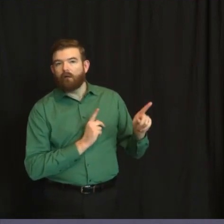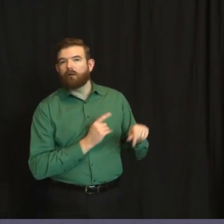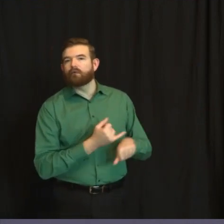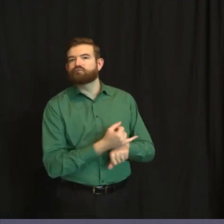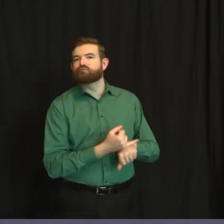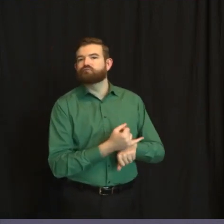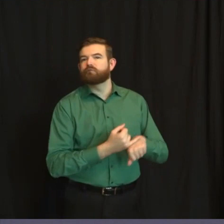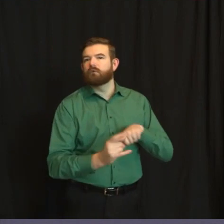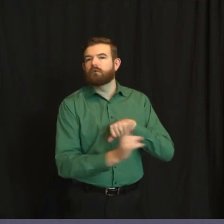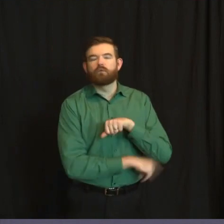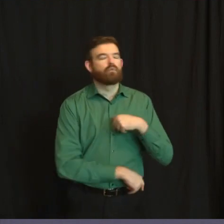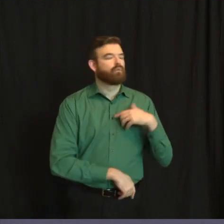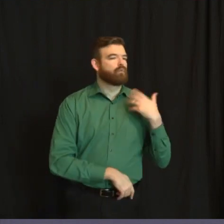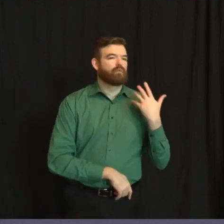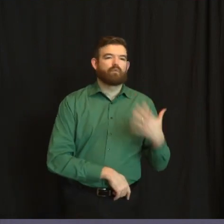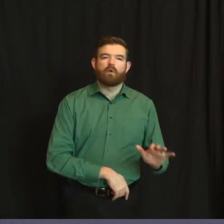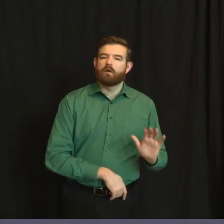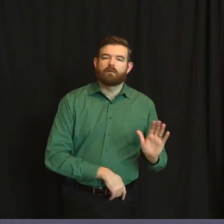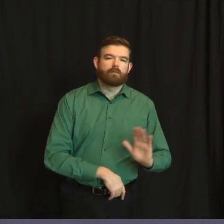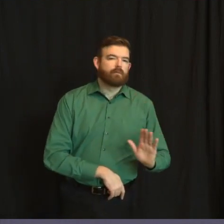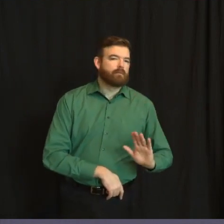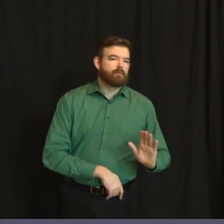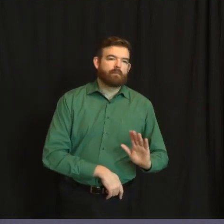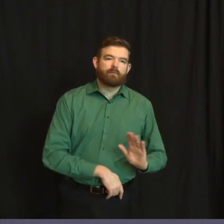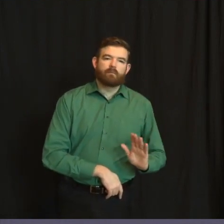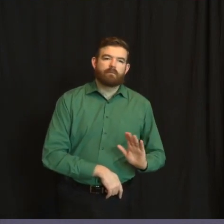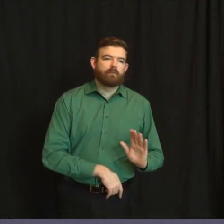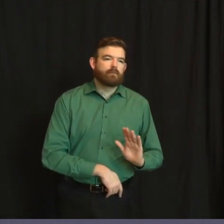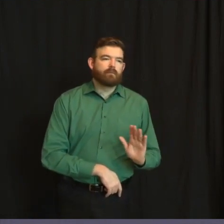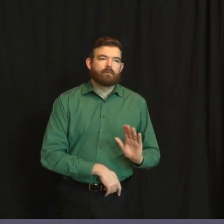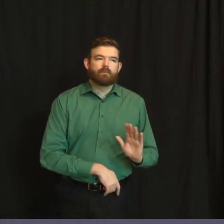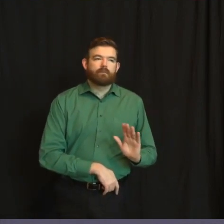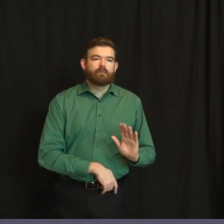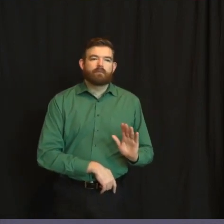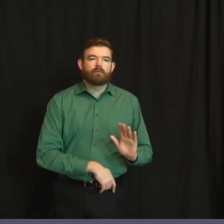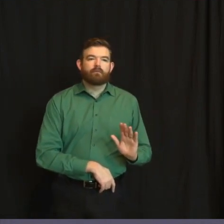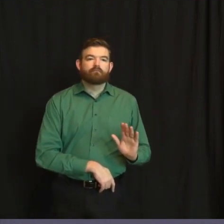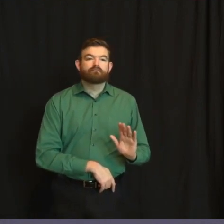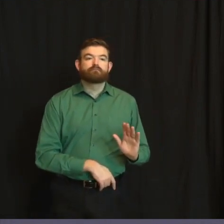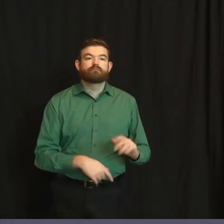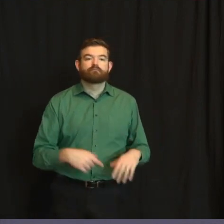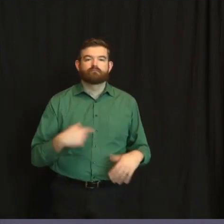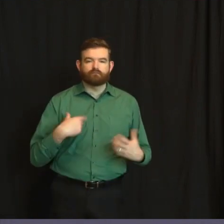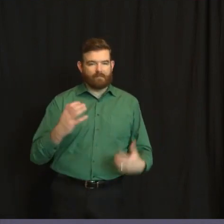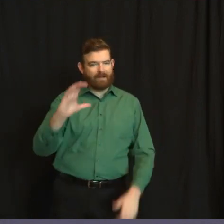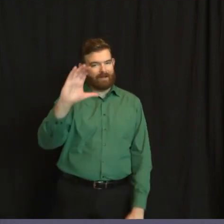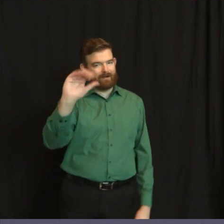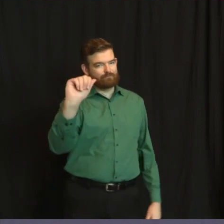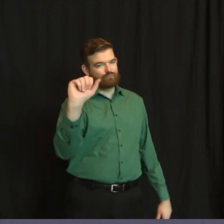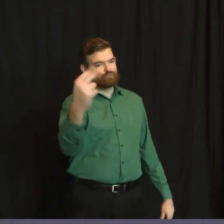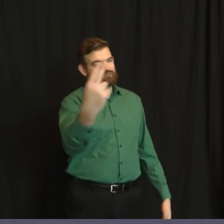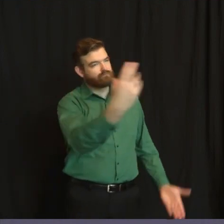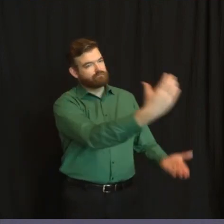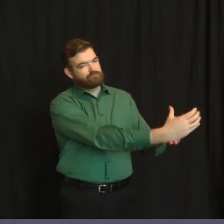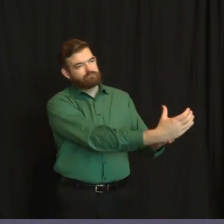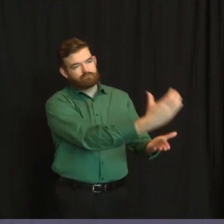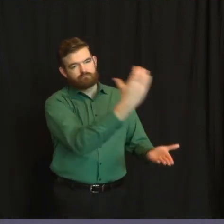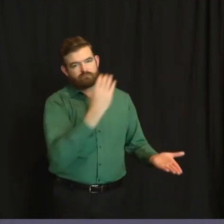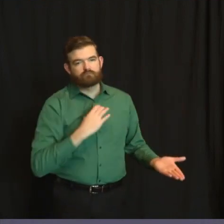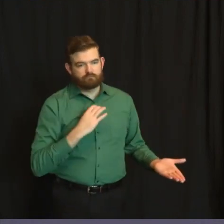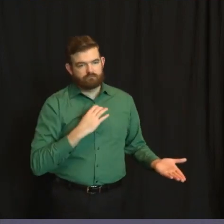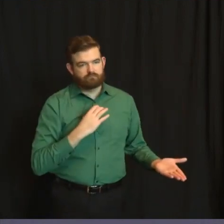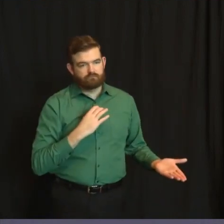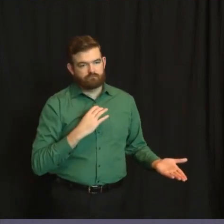could see the need for both. And I think it's and both. But if you got the cash, you could use that to address and pay down the debt. If